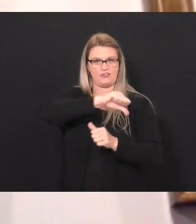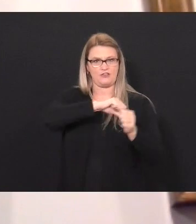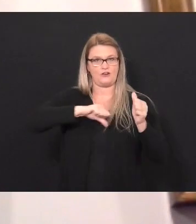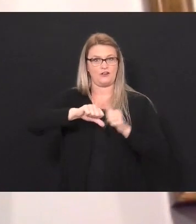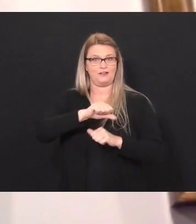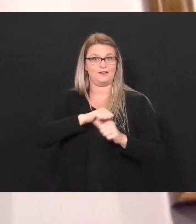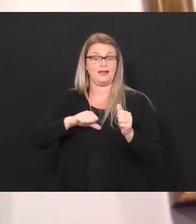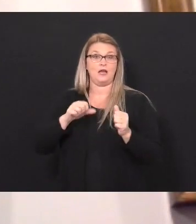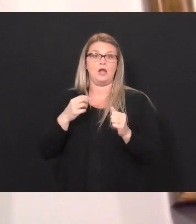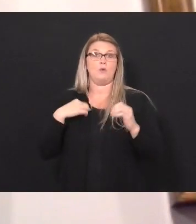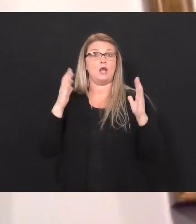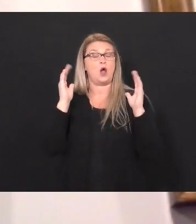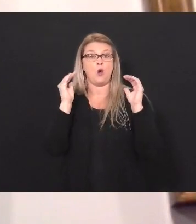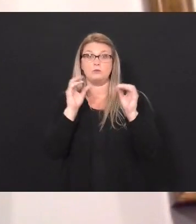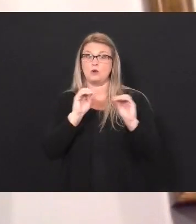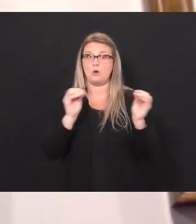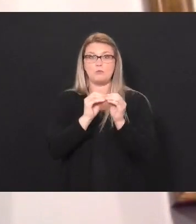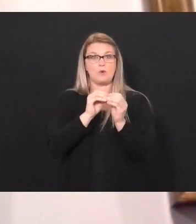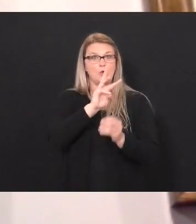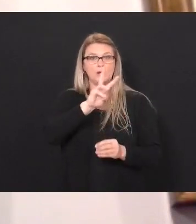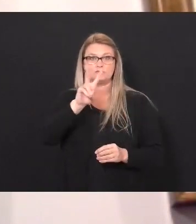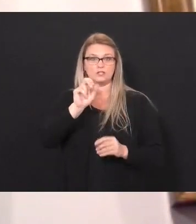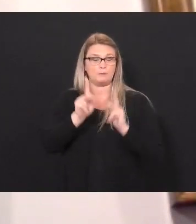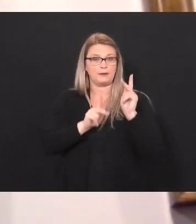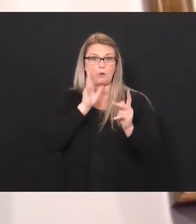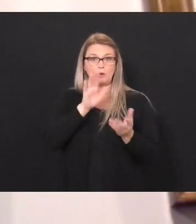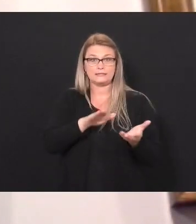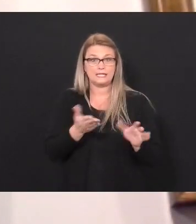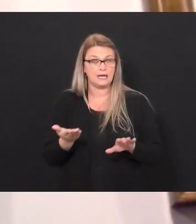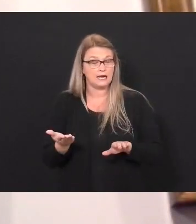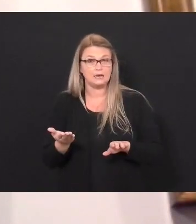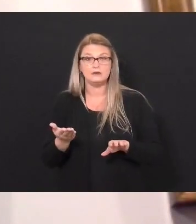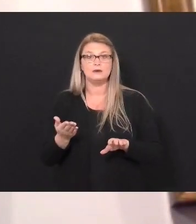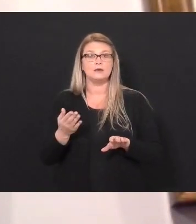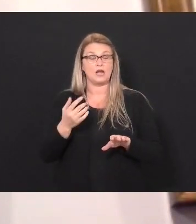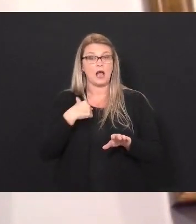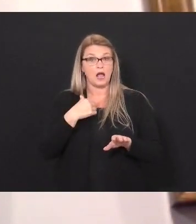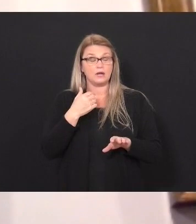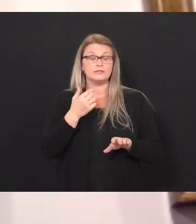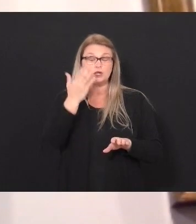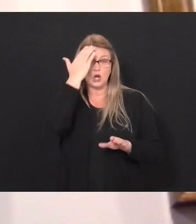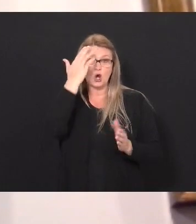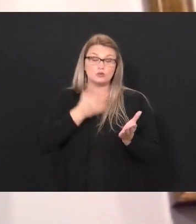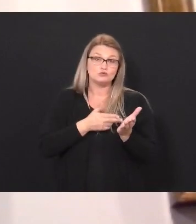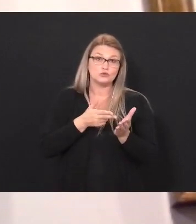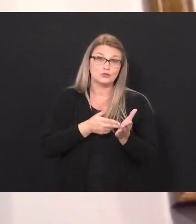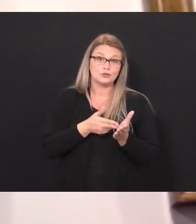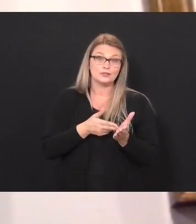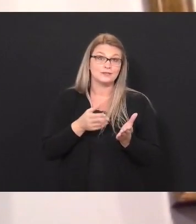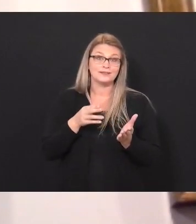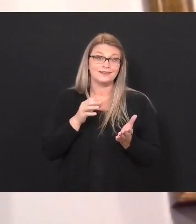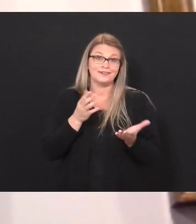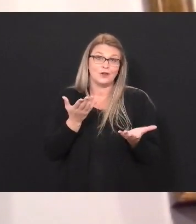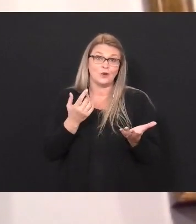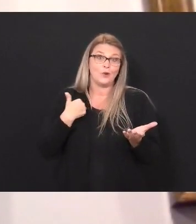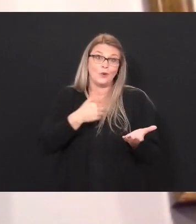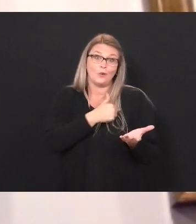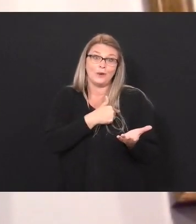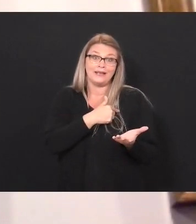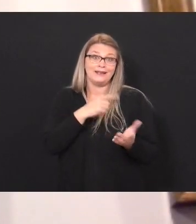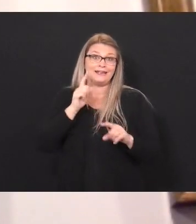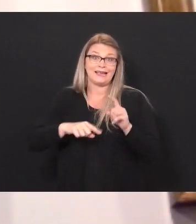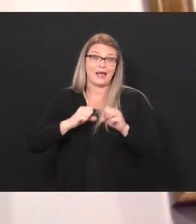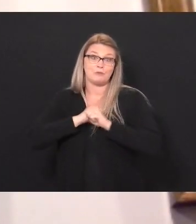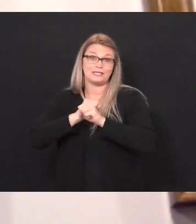Virginians. And I say that in an aspirational way, because the truth is that nobody gets a free ticket from this